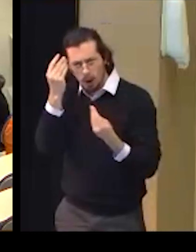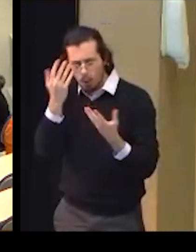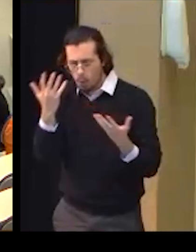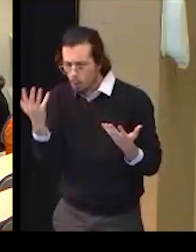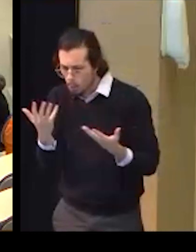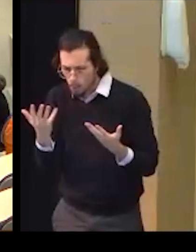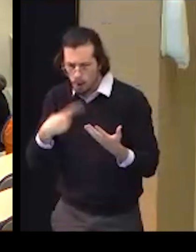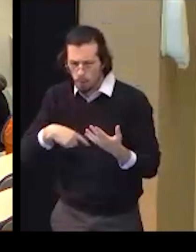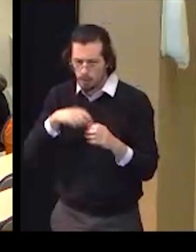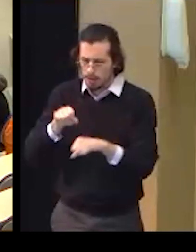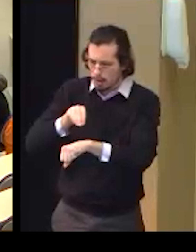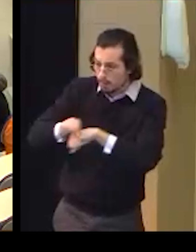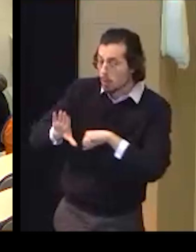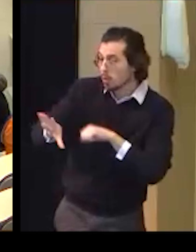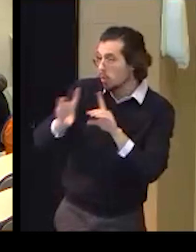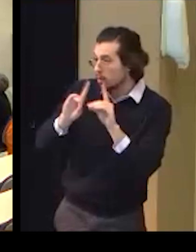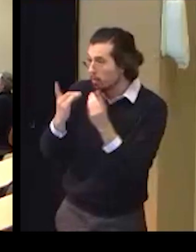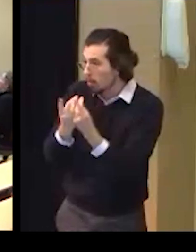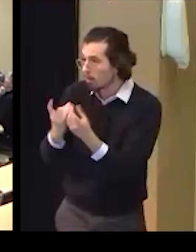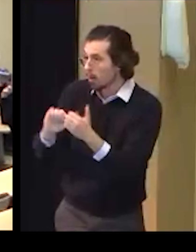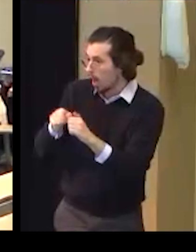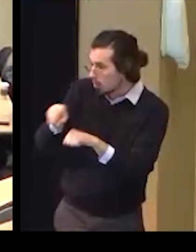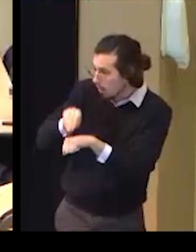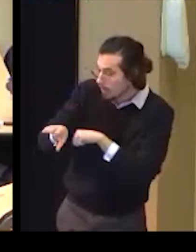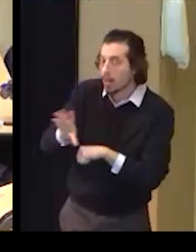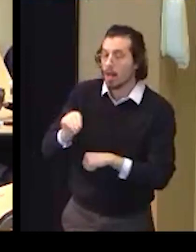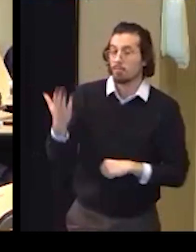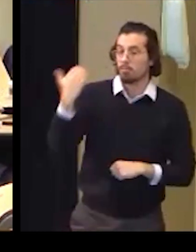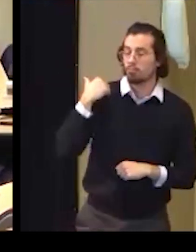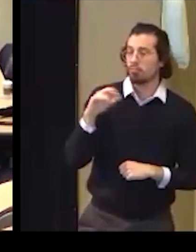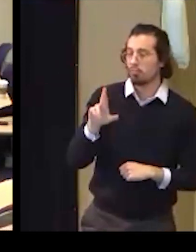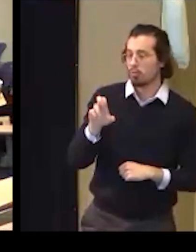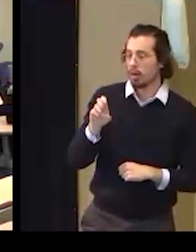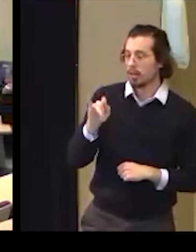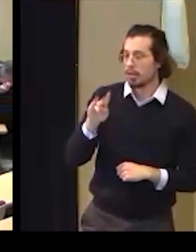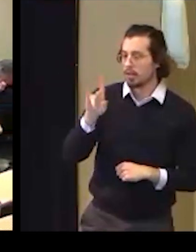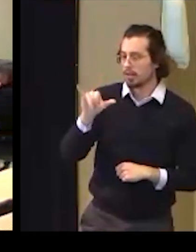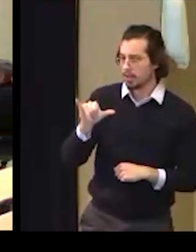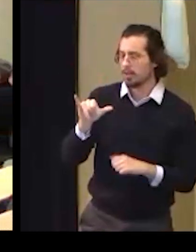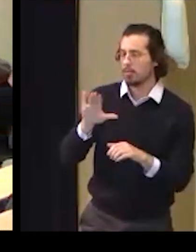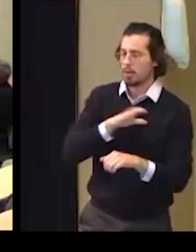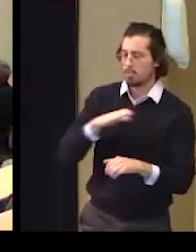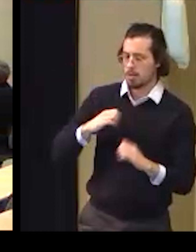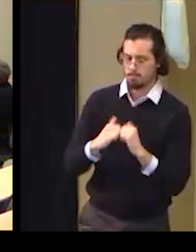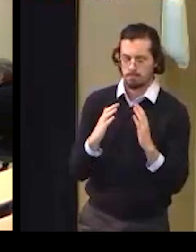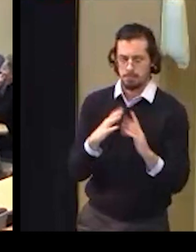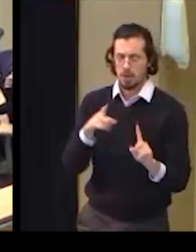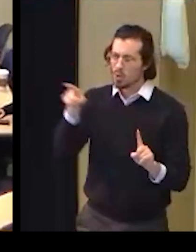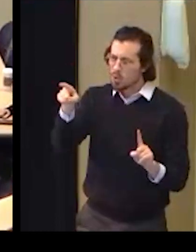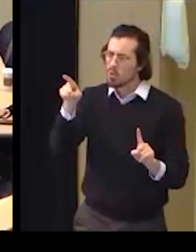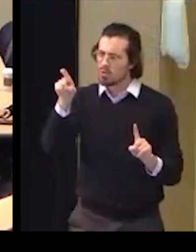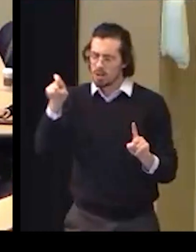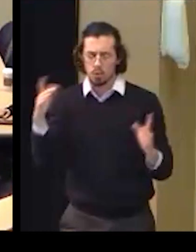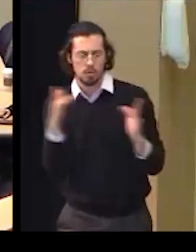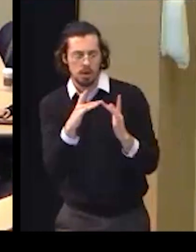the circle of influence, what can be done in your department. And for residents, there was a residency committee that started. So reach out to them about